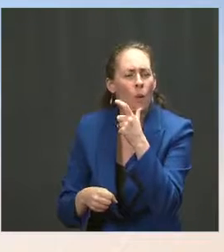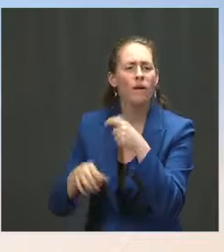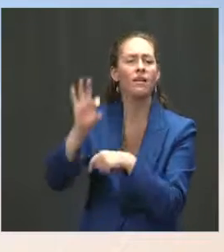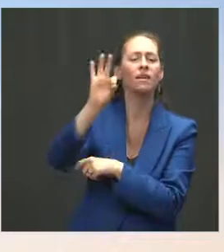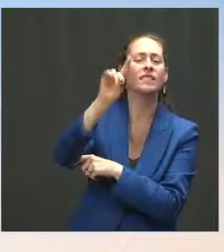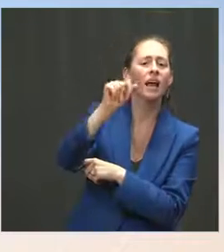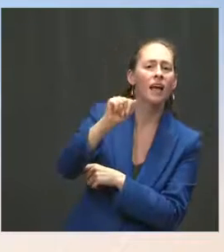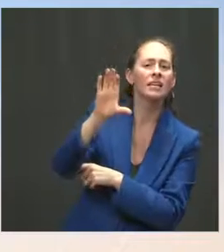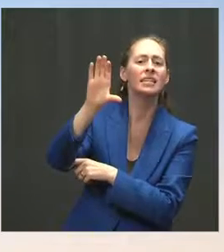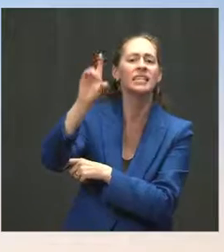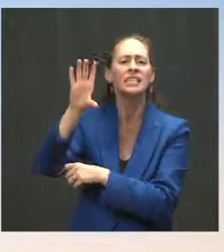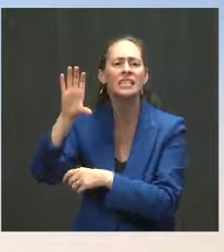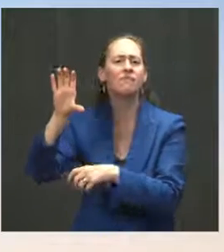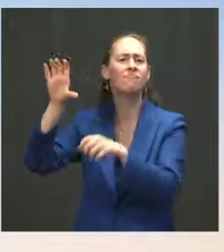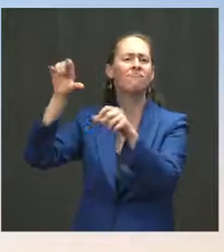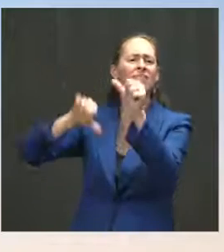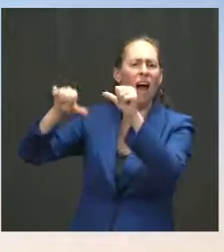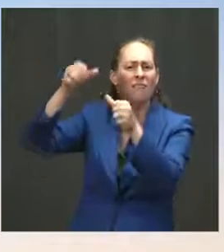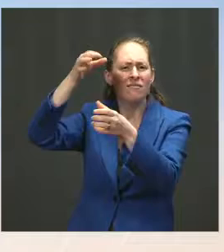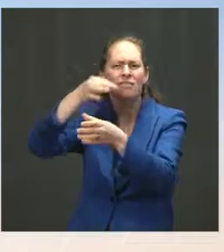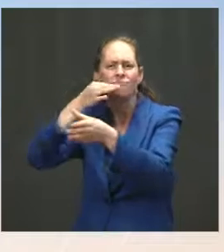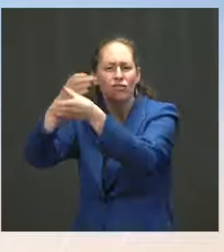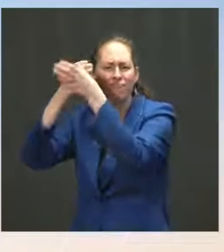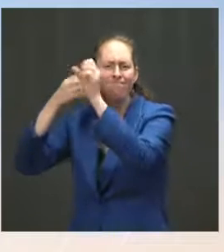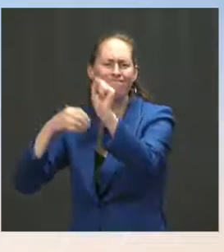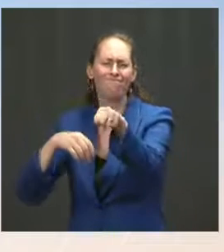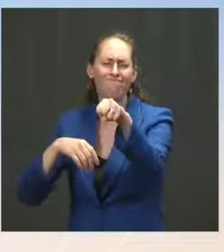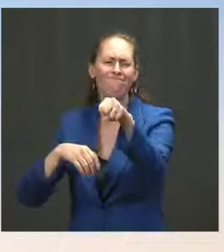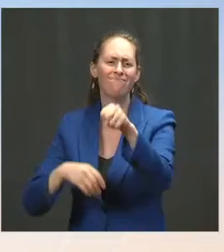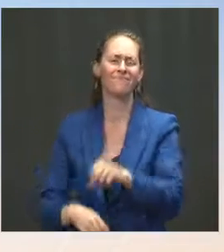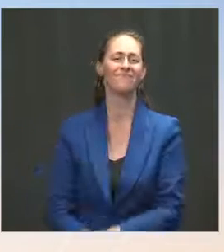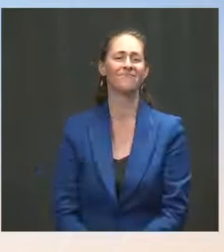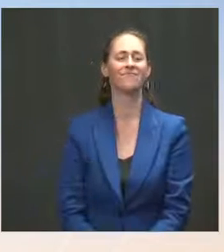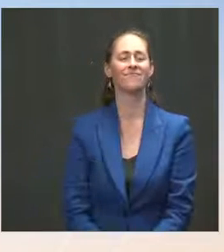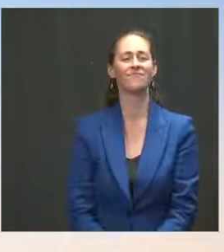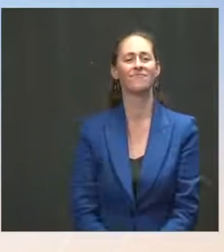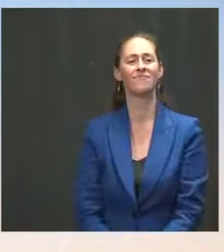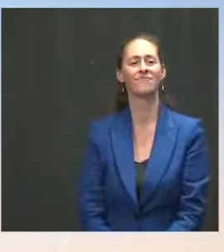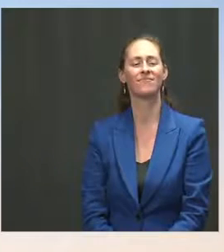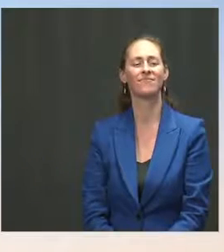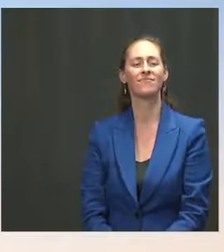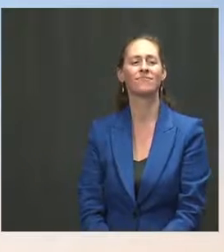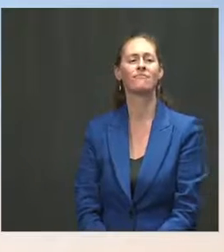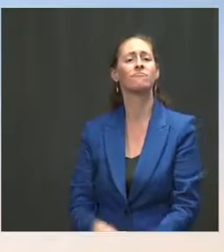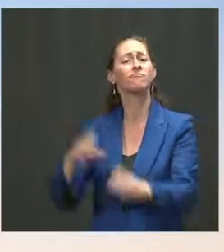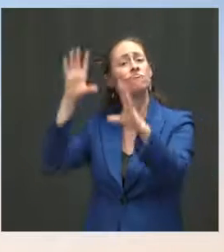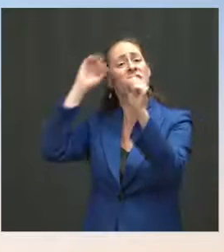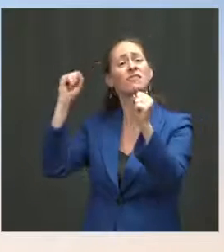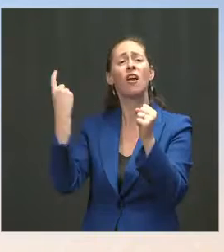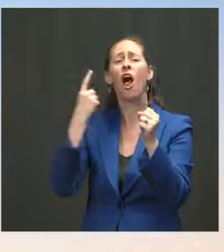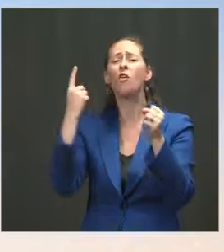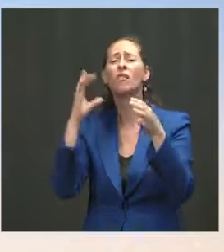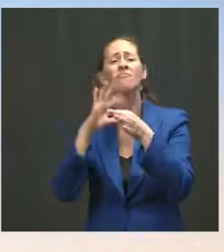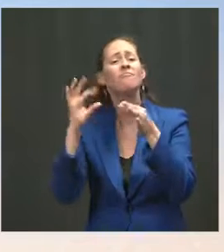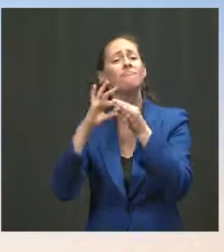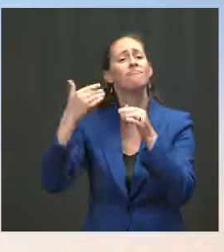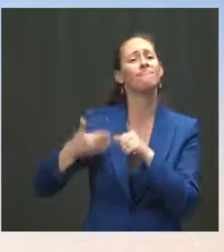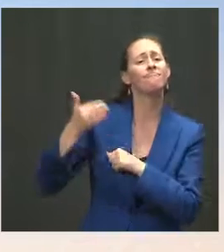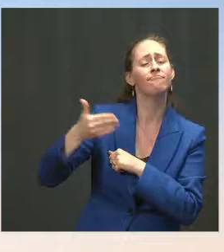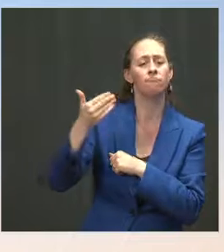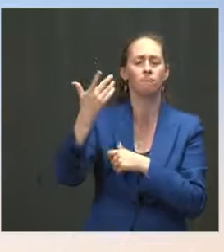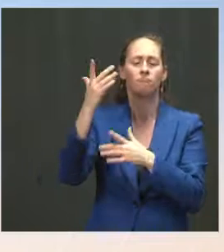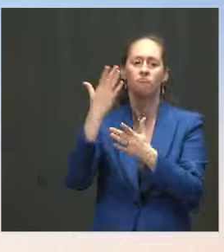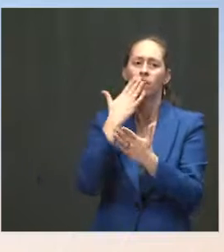vaccines. I'd also note, because this question often comes up, that the president has repeatedly given credit to scientists and experts from the